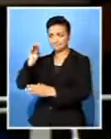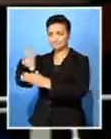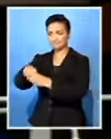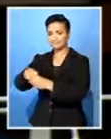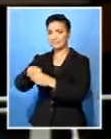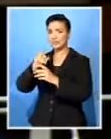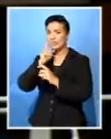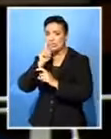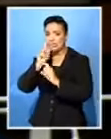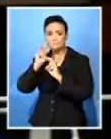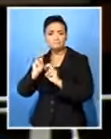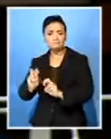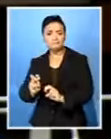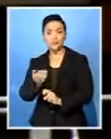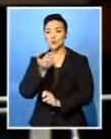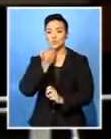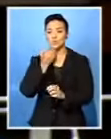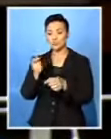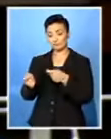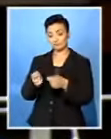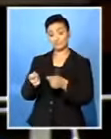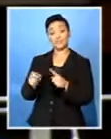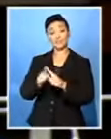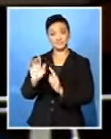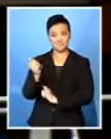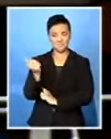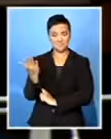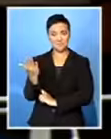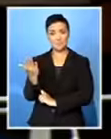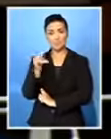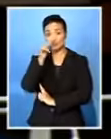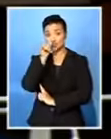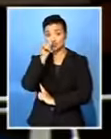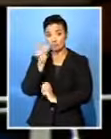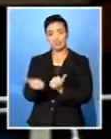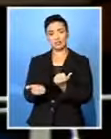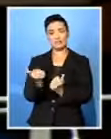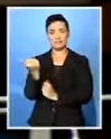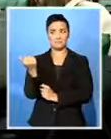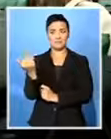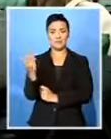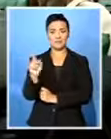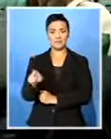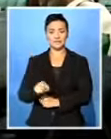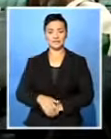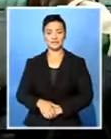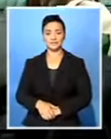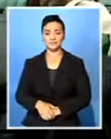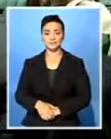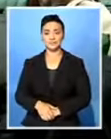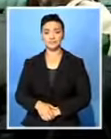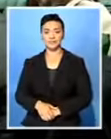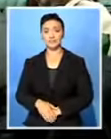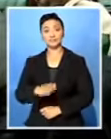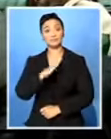about who was threatening those people and make sure that criminal charges are laid against people within the SABC. The term of